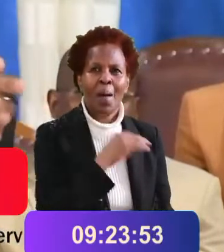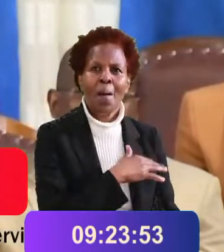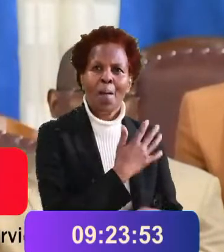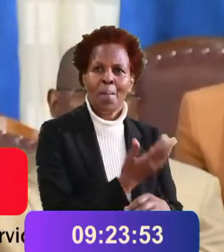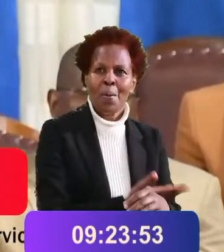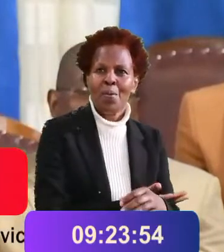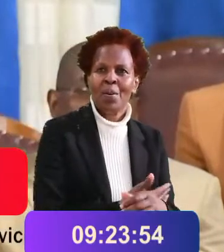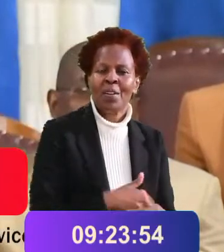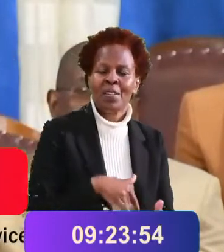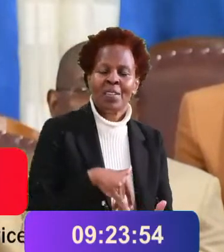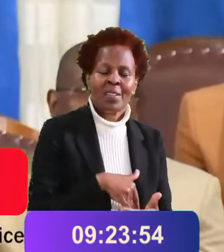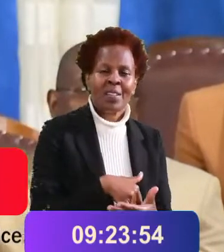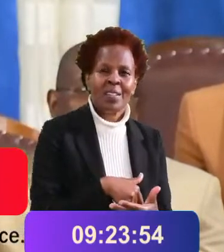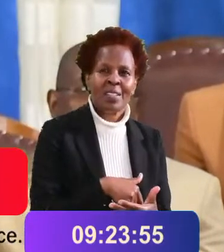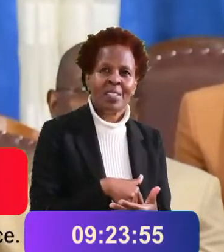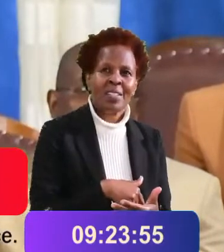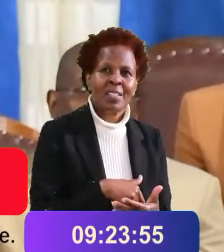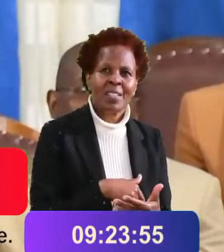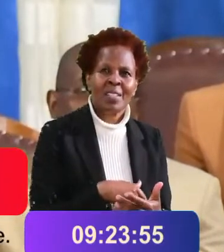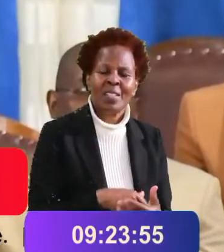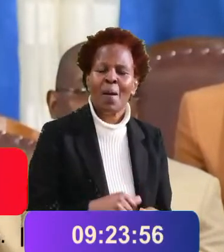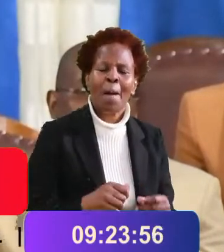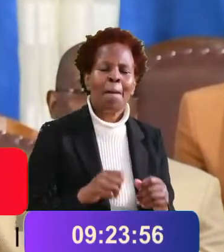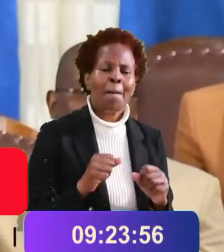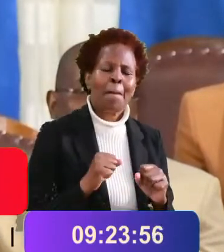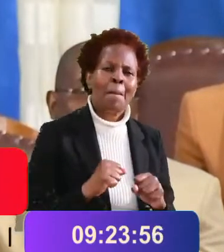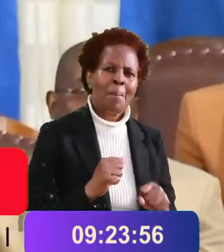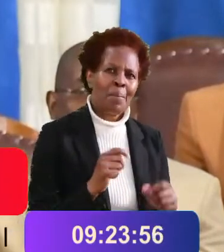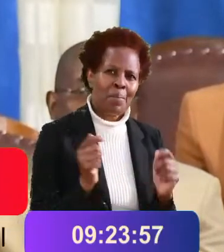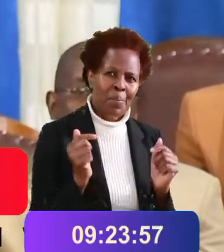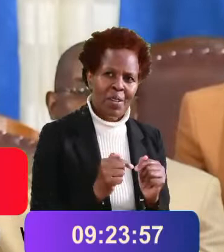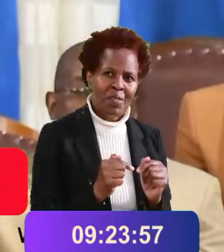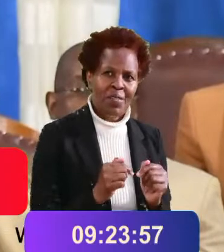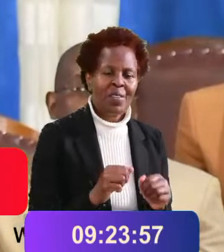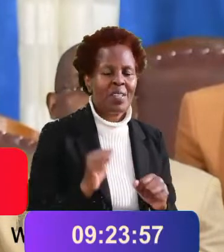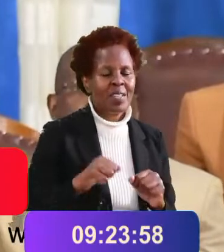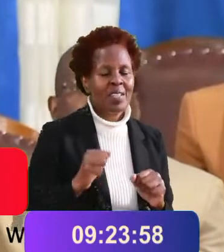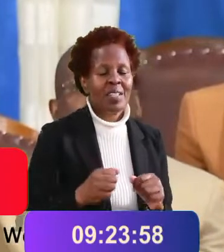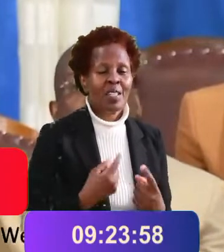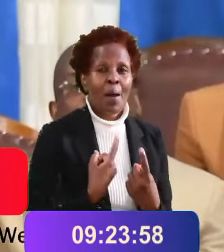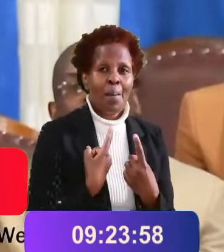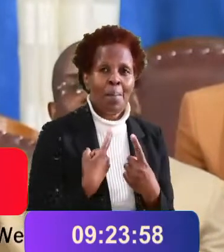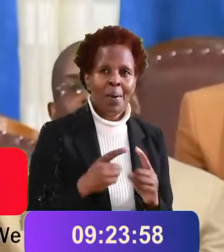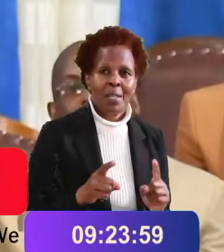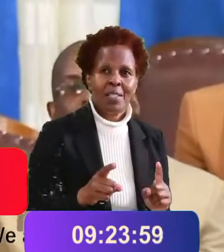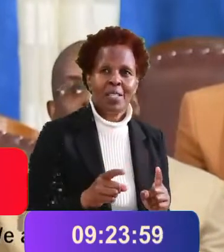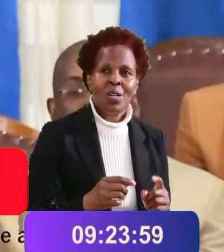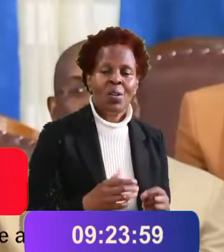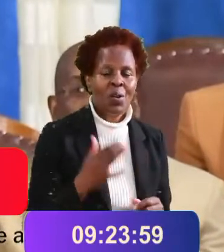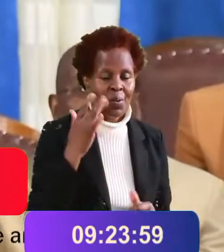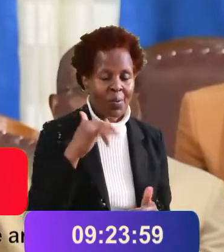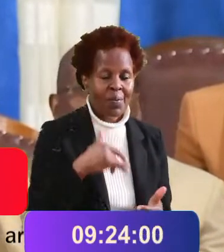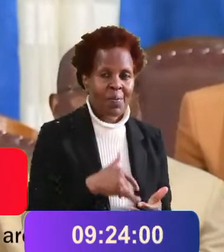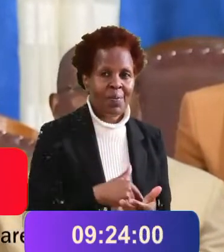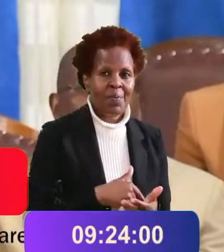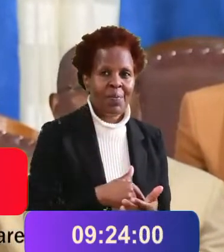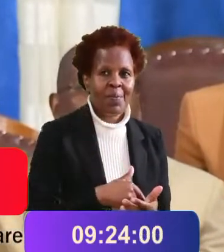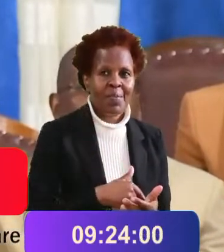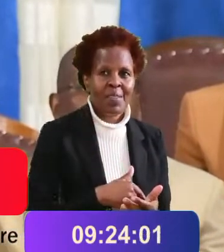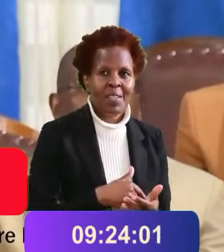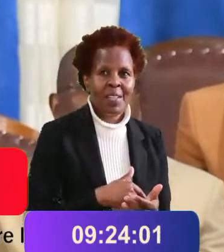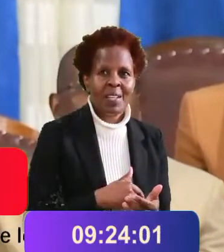over even the most painful circumstance and says, "Know and hear, I am